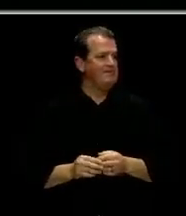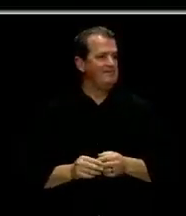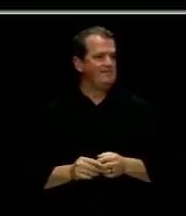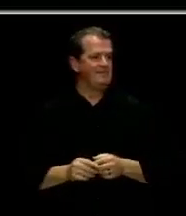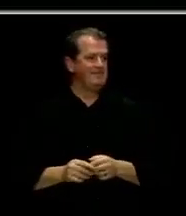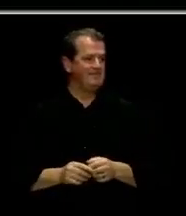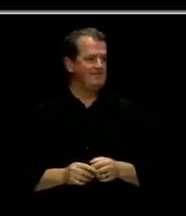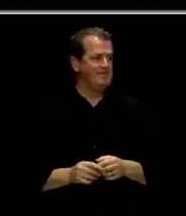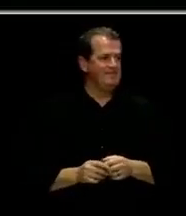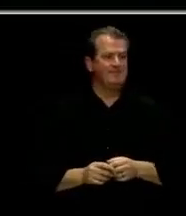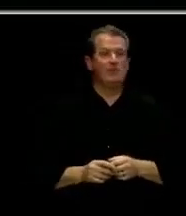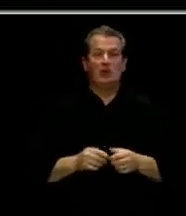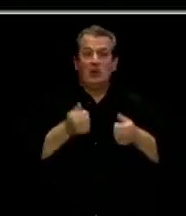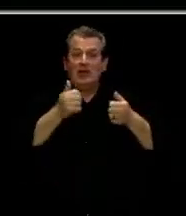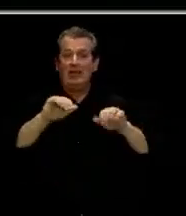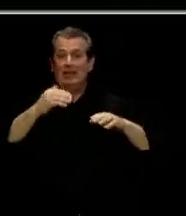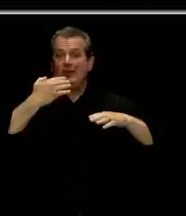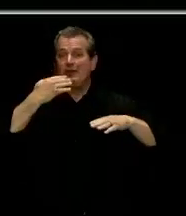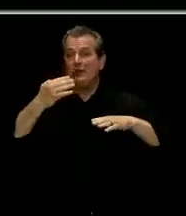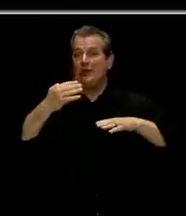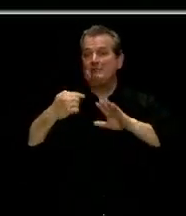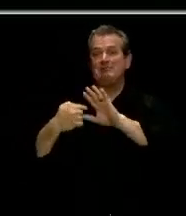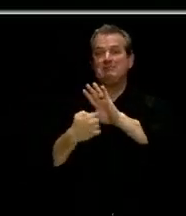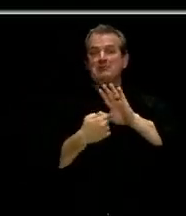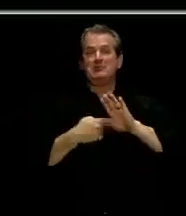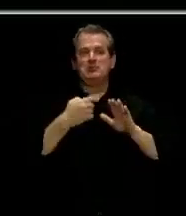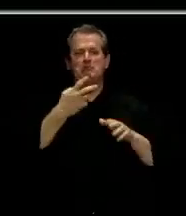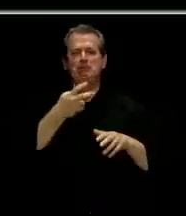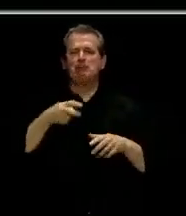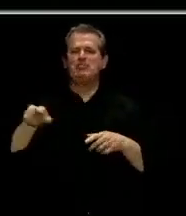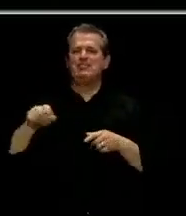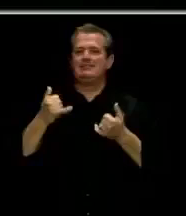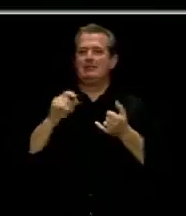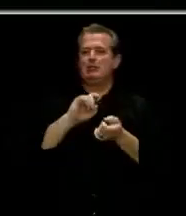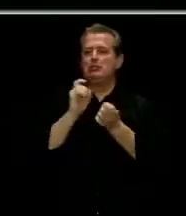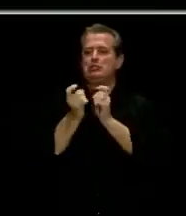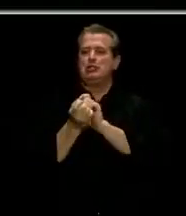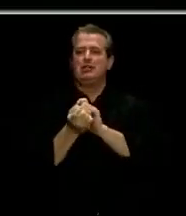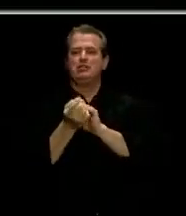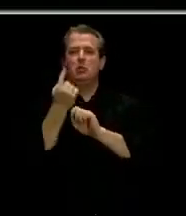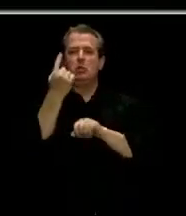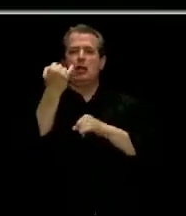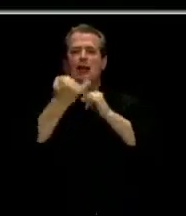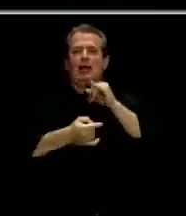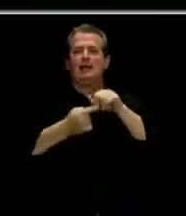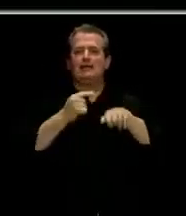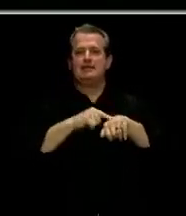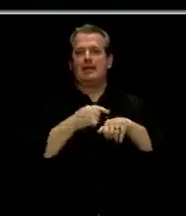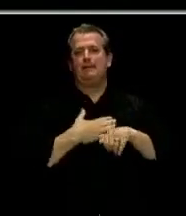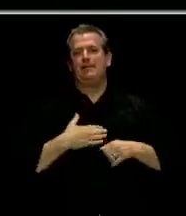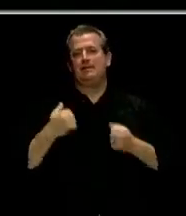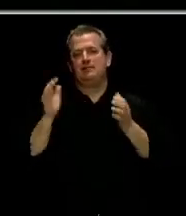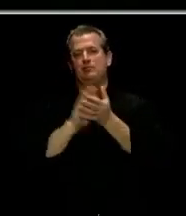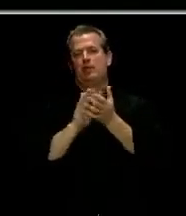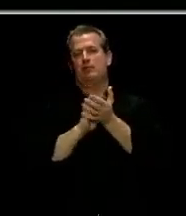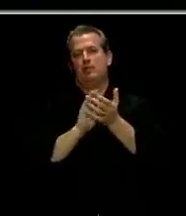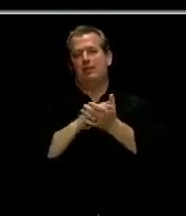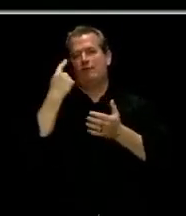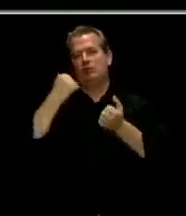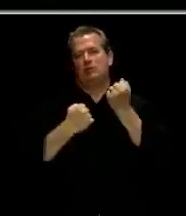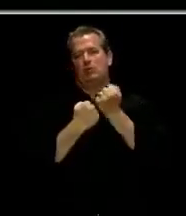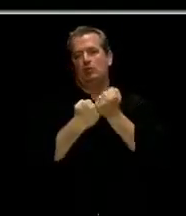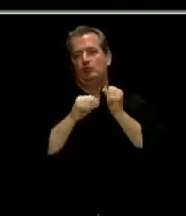So as in any good show, we have a little bit of transition. One last round of applause for our supporters from the state